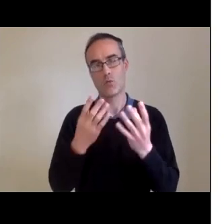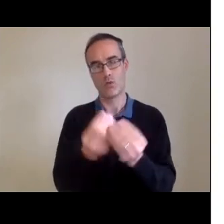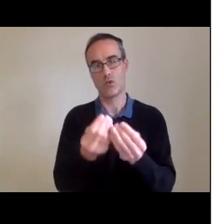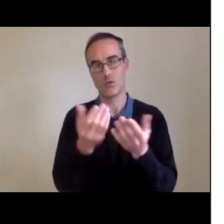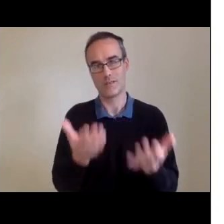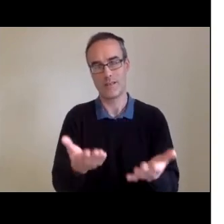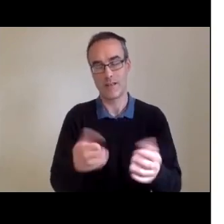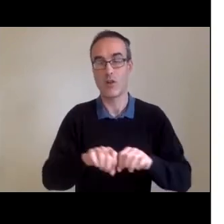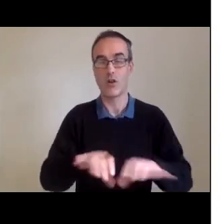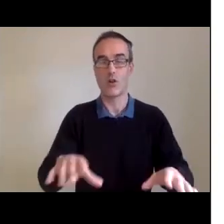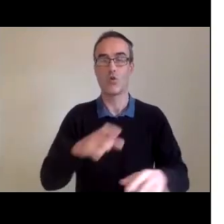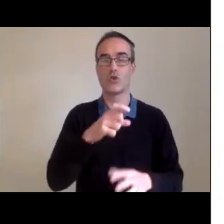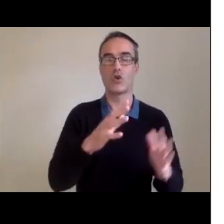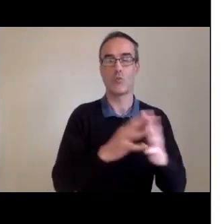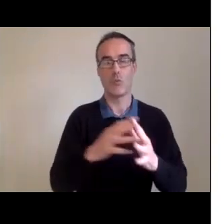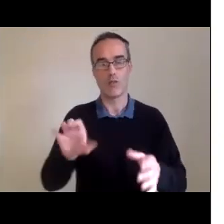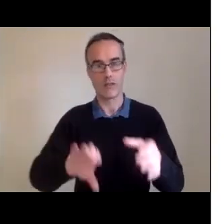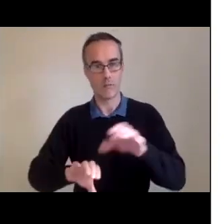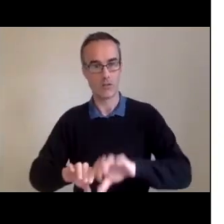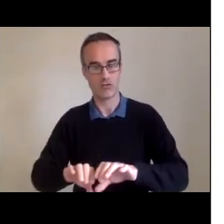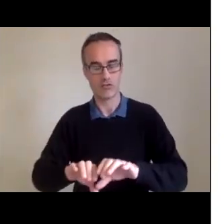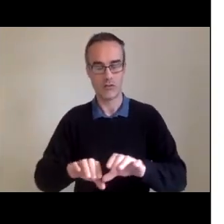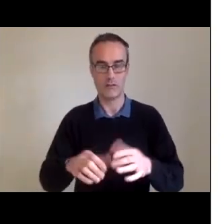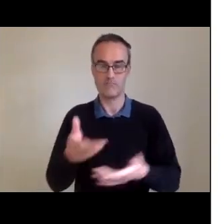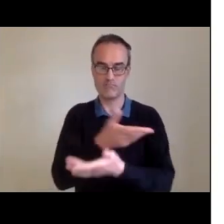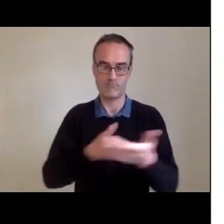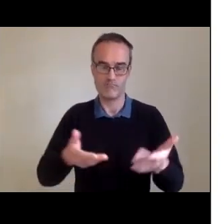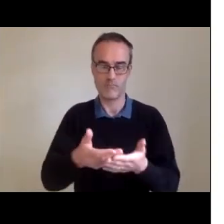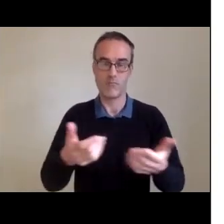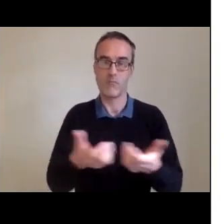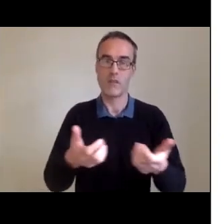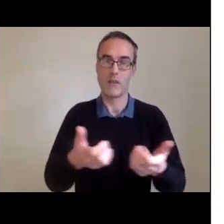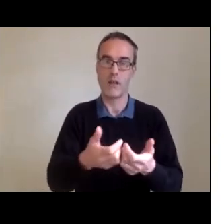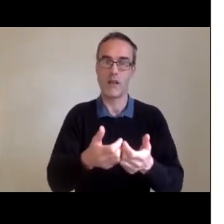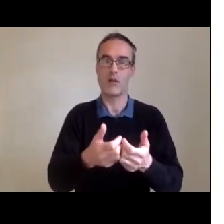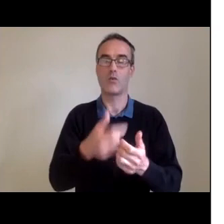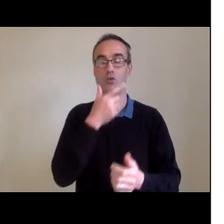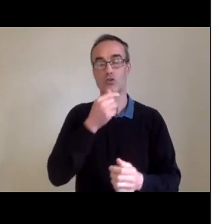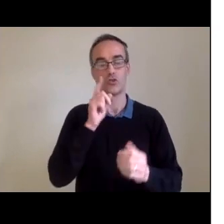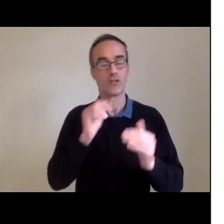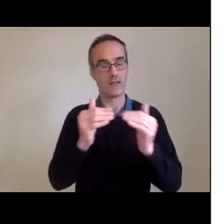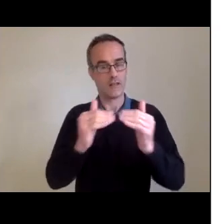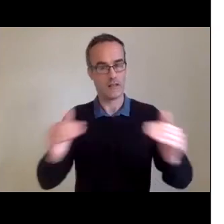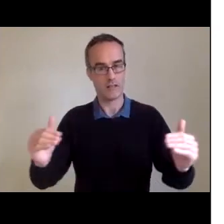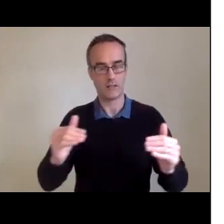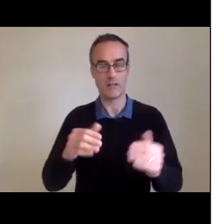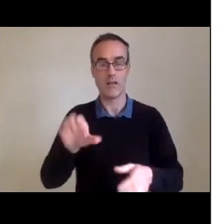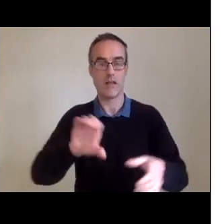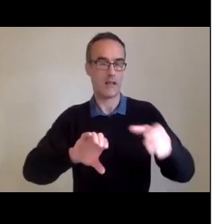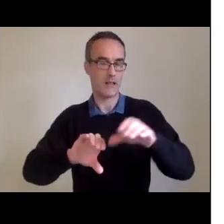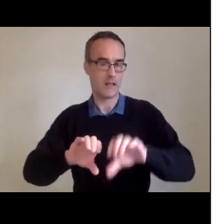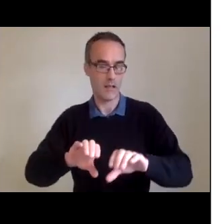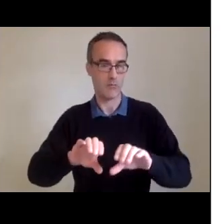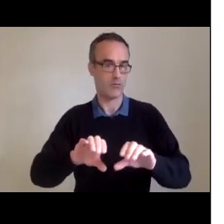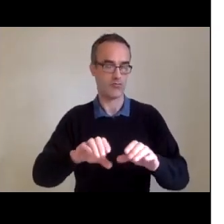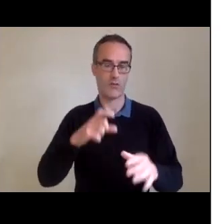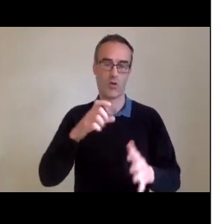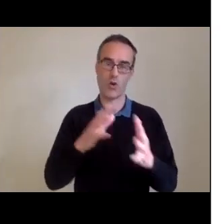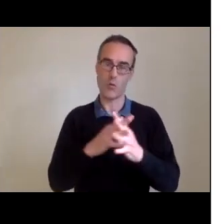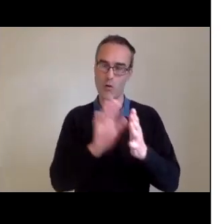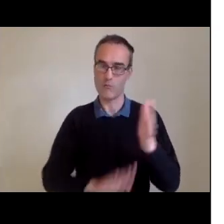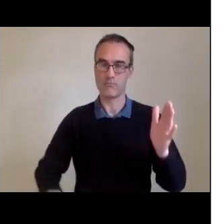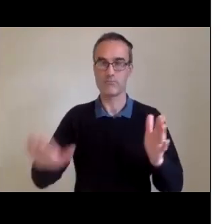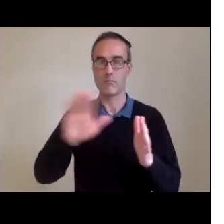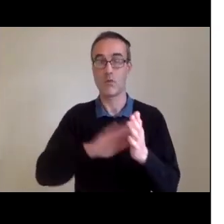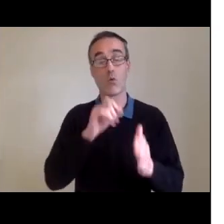Commonwealth Chemistry and to address how we can address gender equity in the chemical sciences across the Commonwealth. There will be